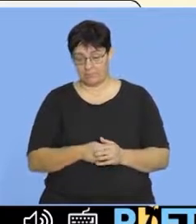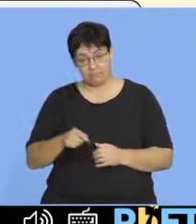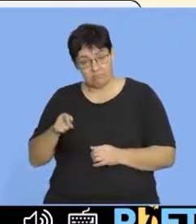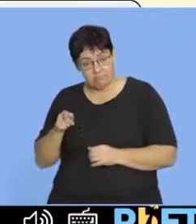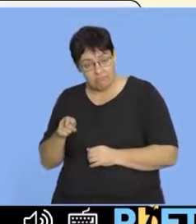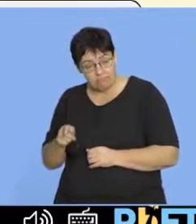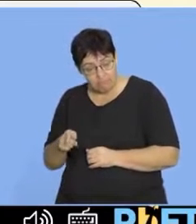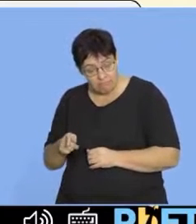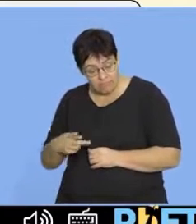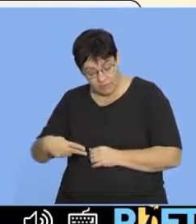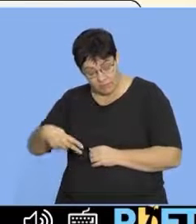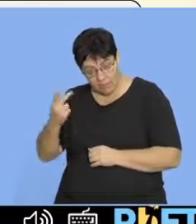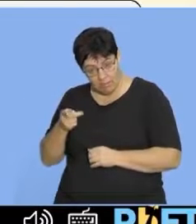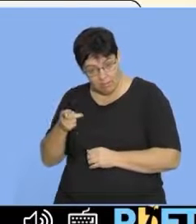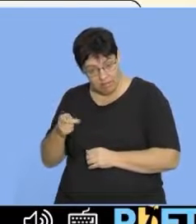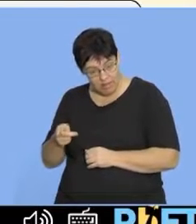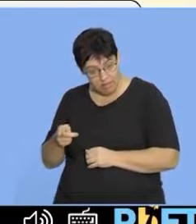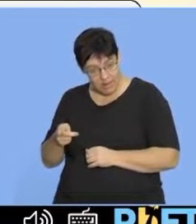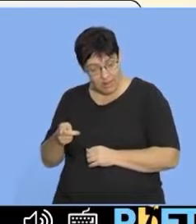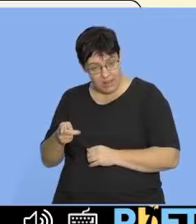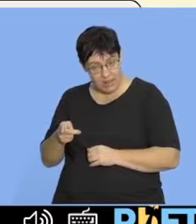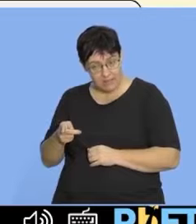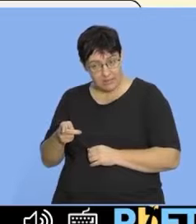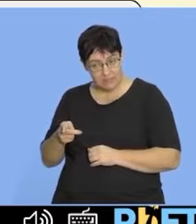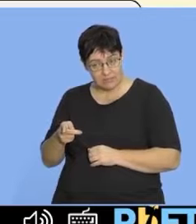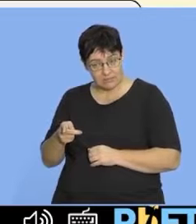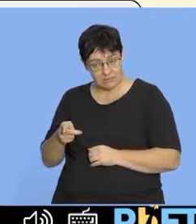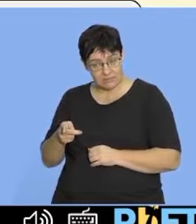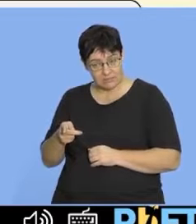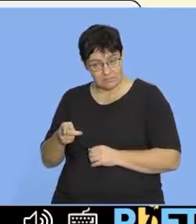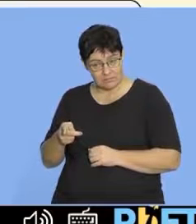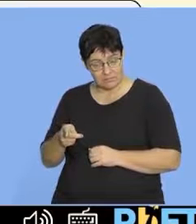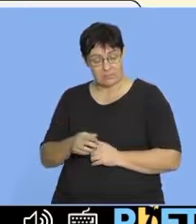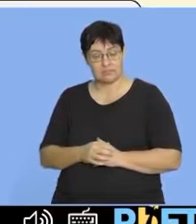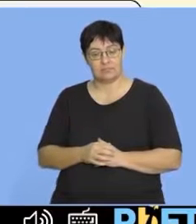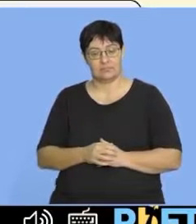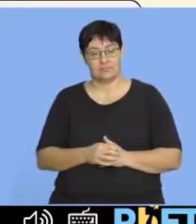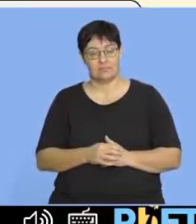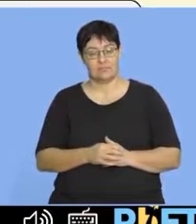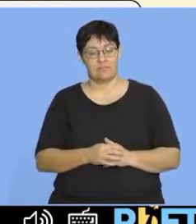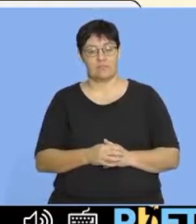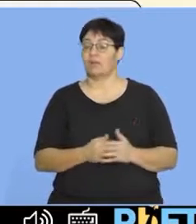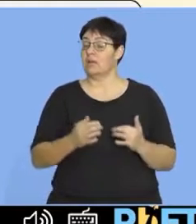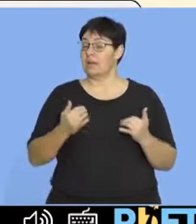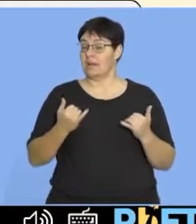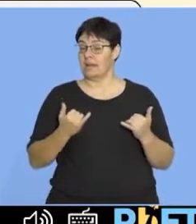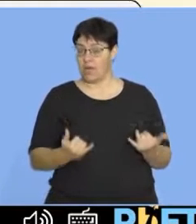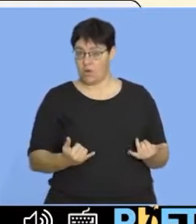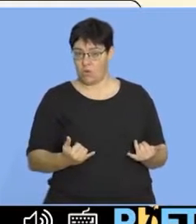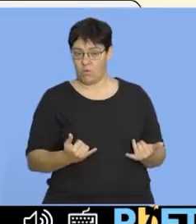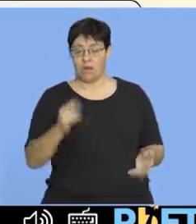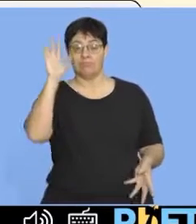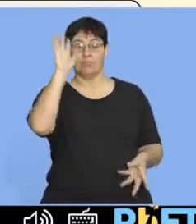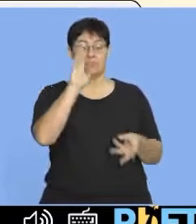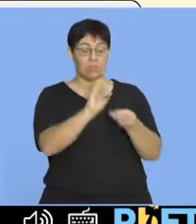the mass of mass 2, no, that would make it 8. Now my